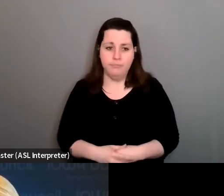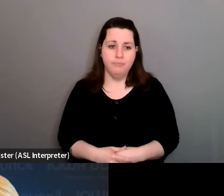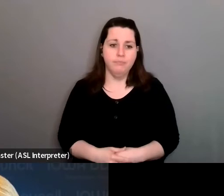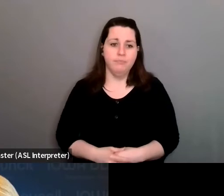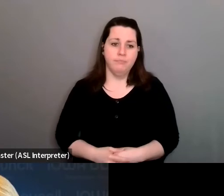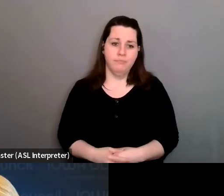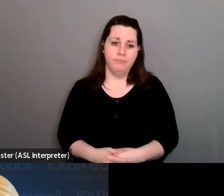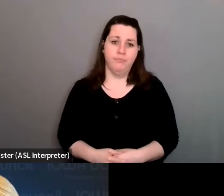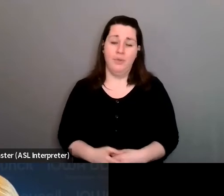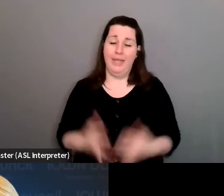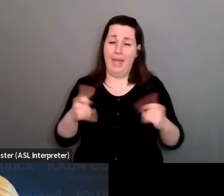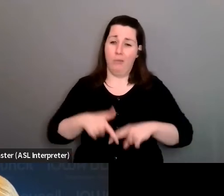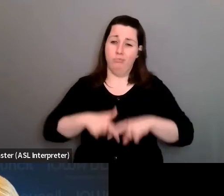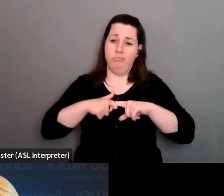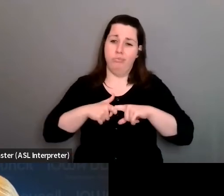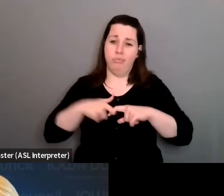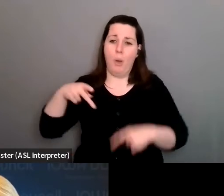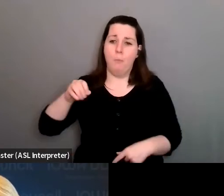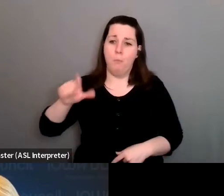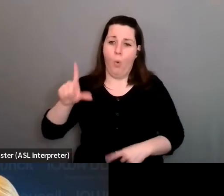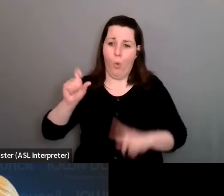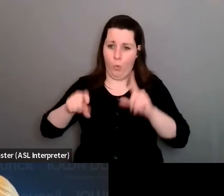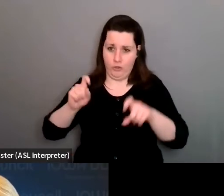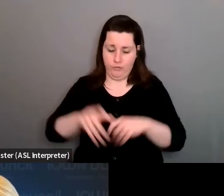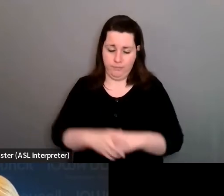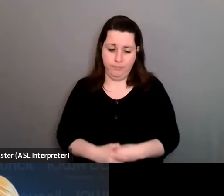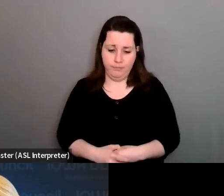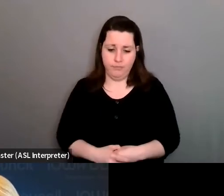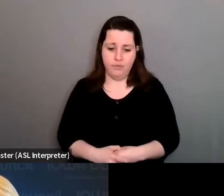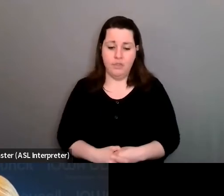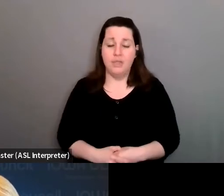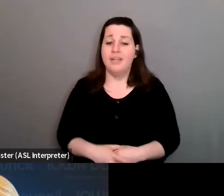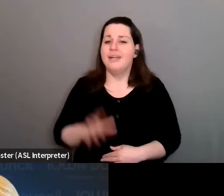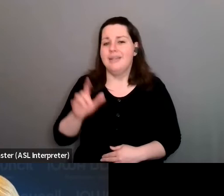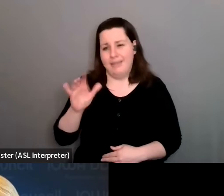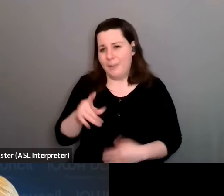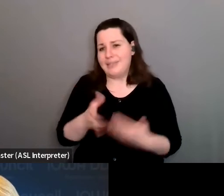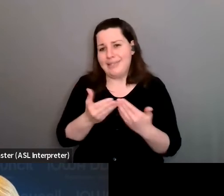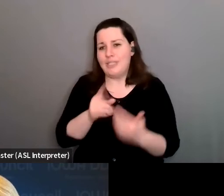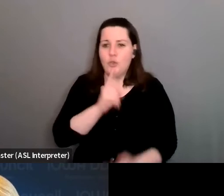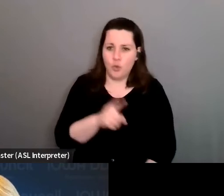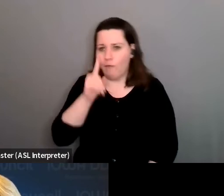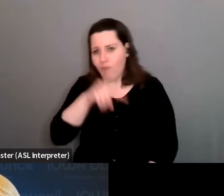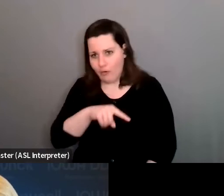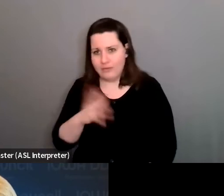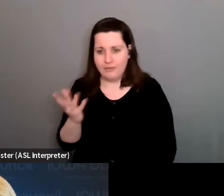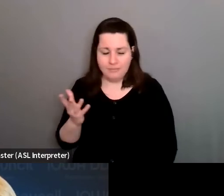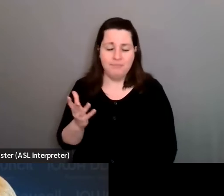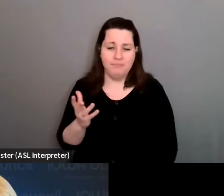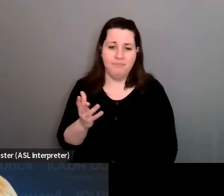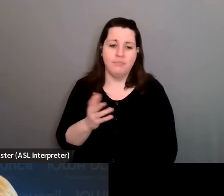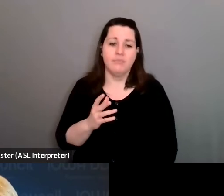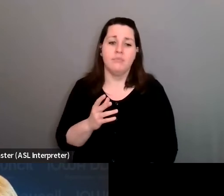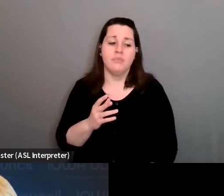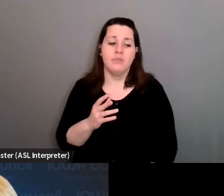We're going to stop right now and do another poll question. This one's going to be easy, true or false. And